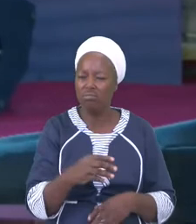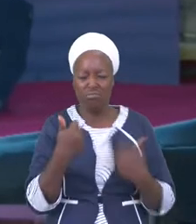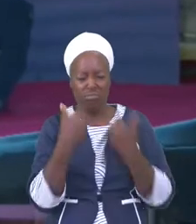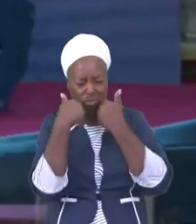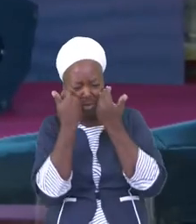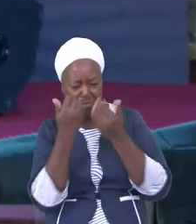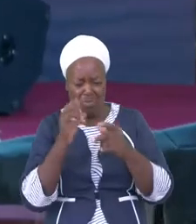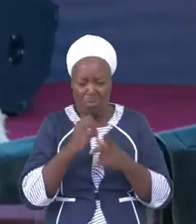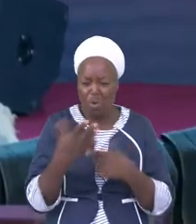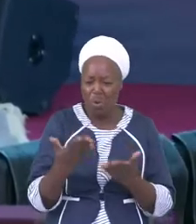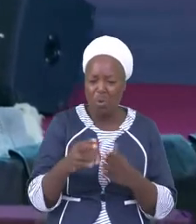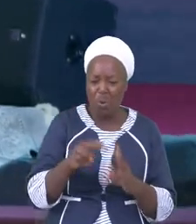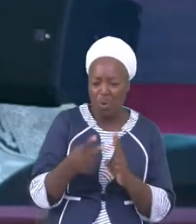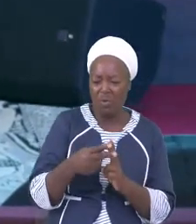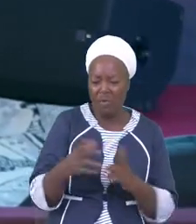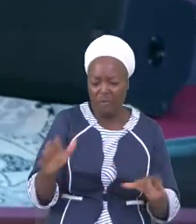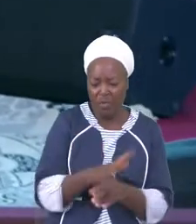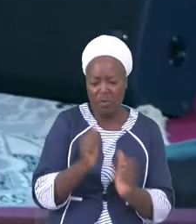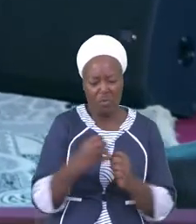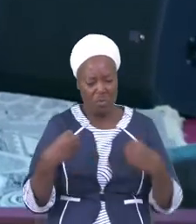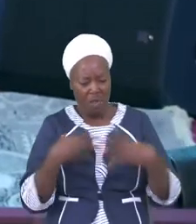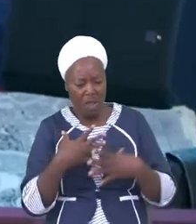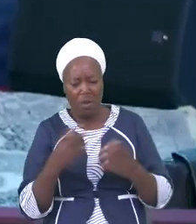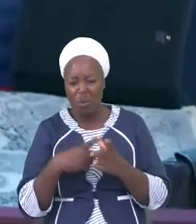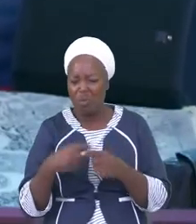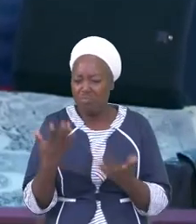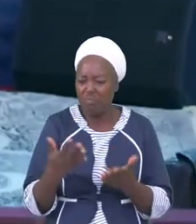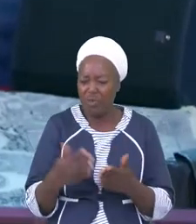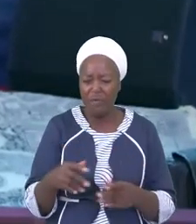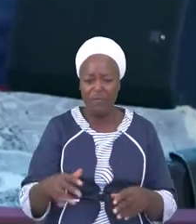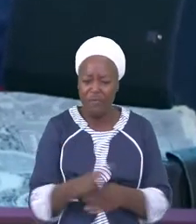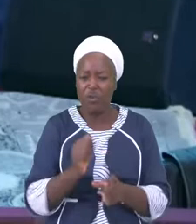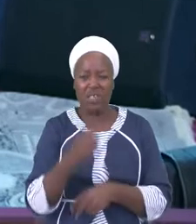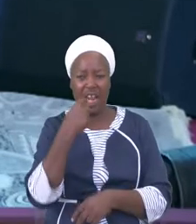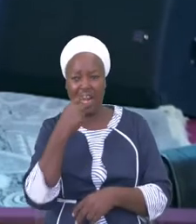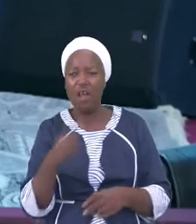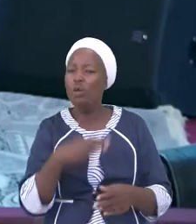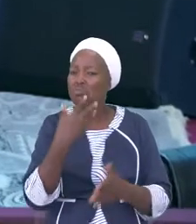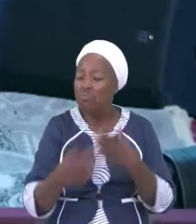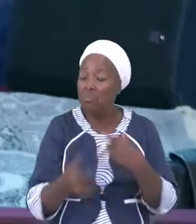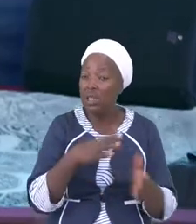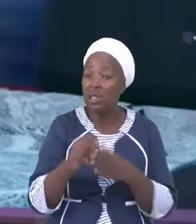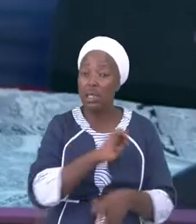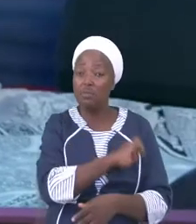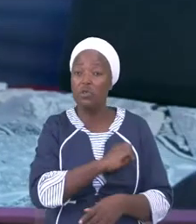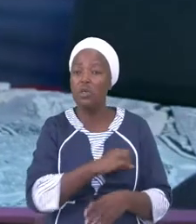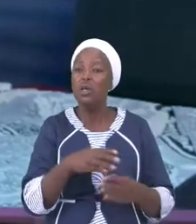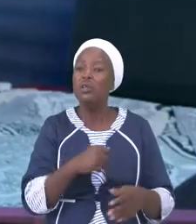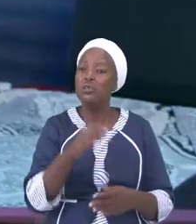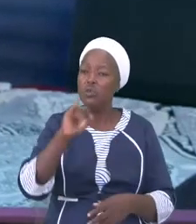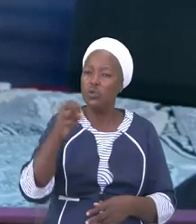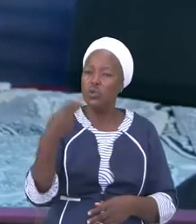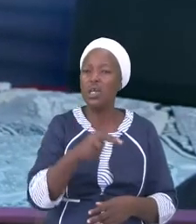he filled with fear? Was he filled with regrets? Whatever his emotion,